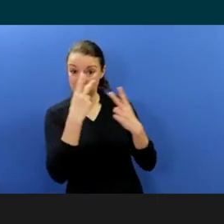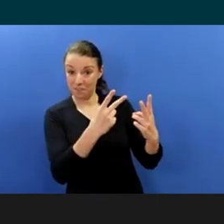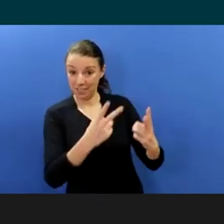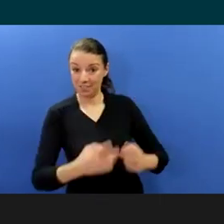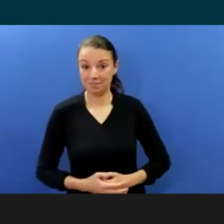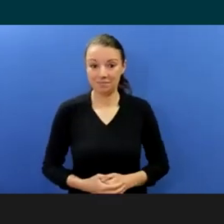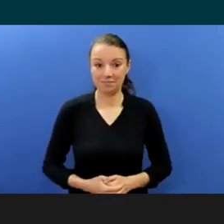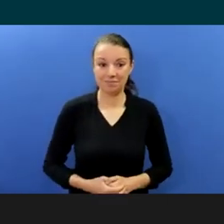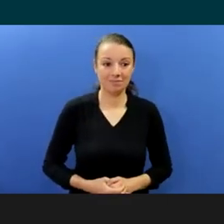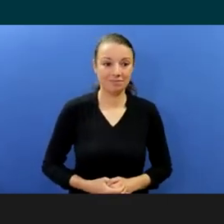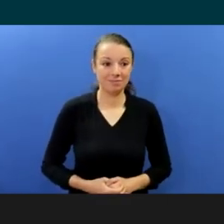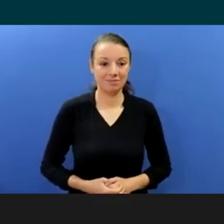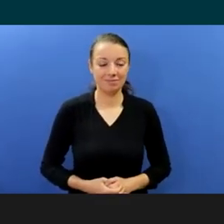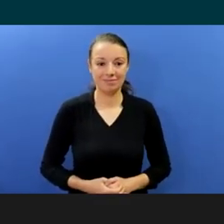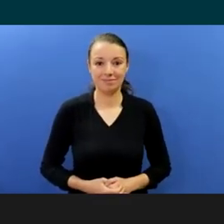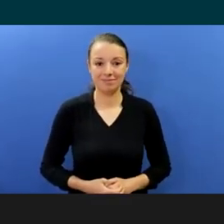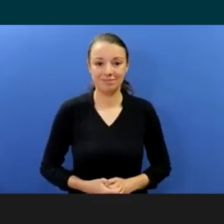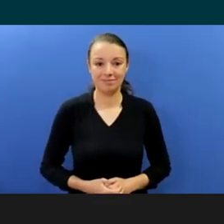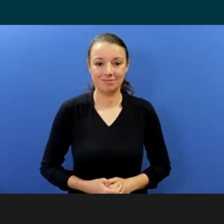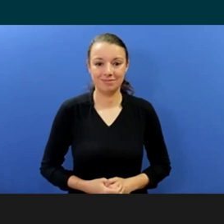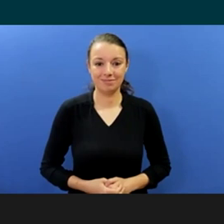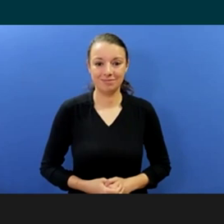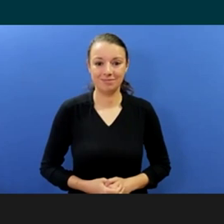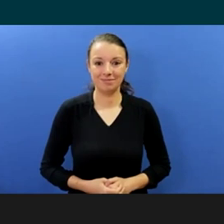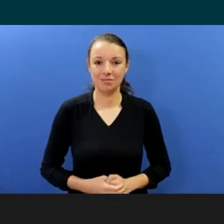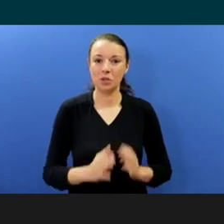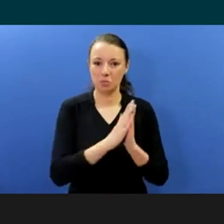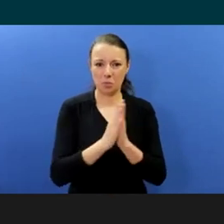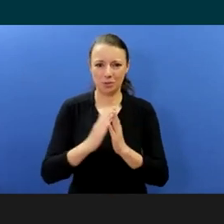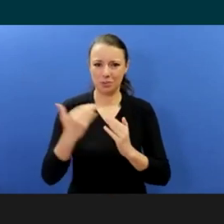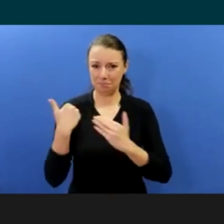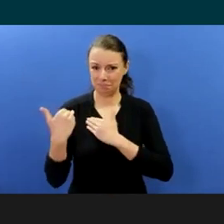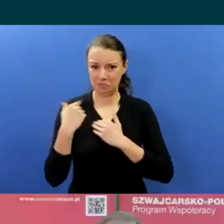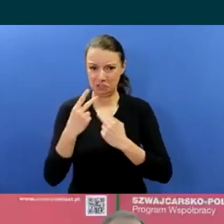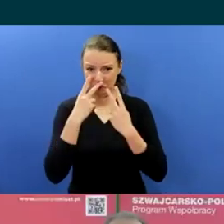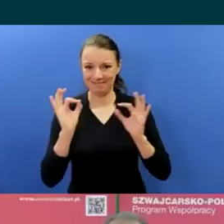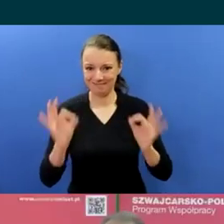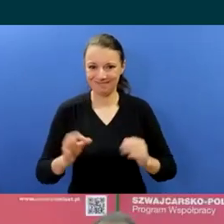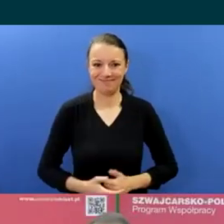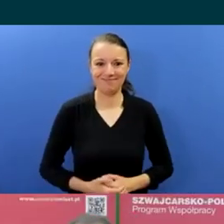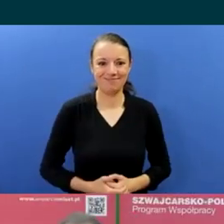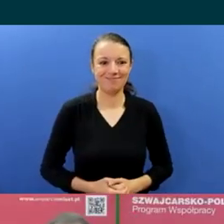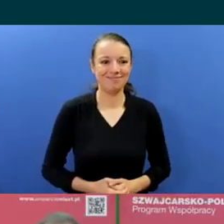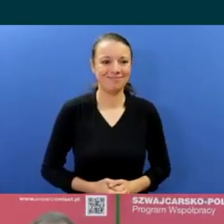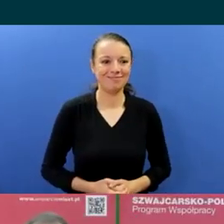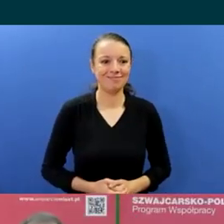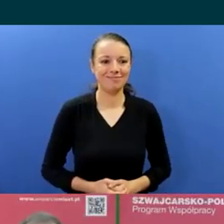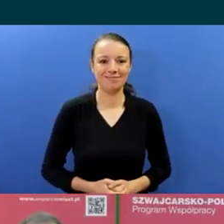please stop me. I know that many of you have a lot of experience.